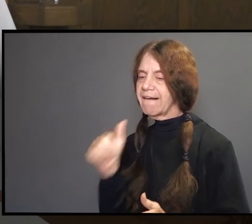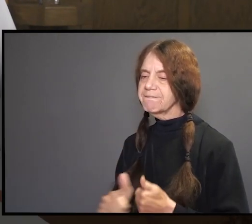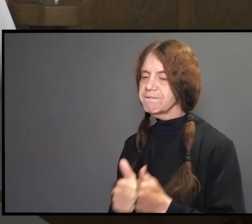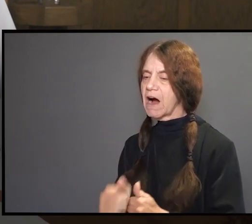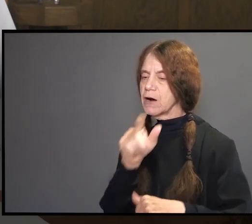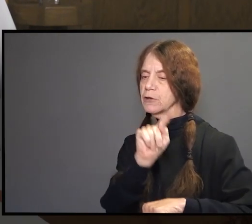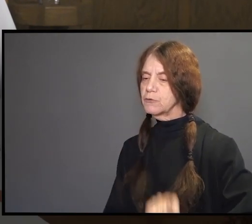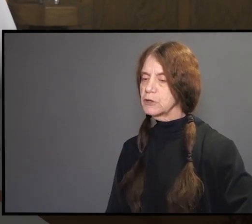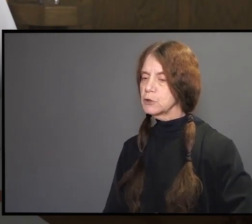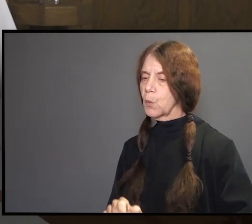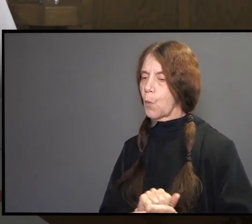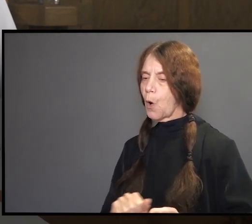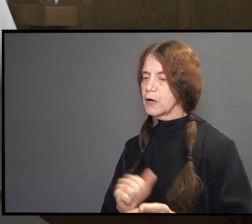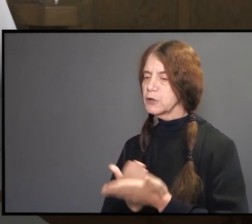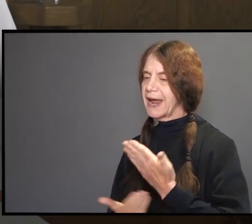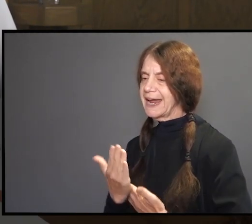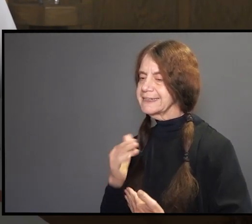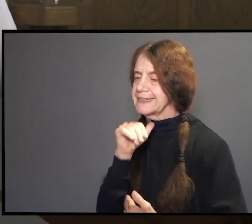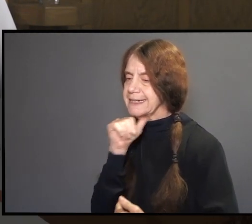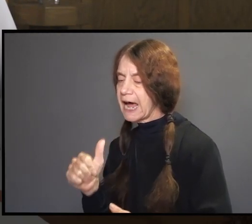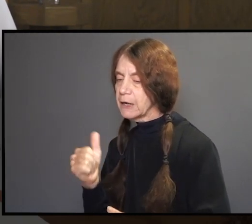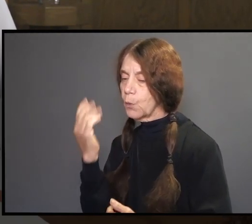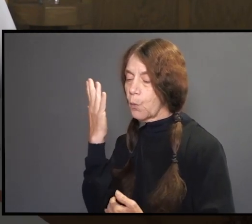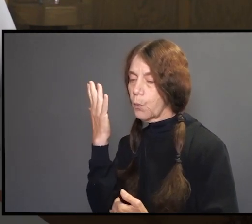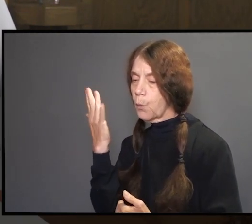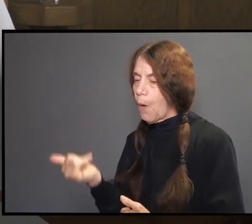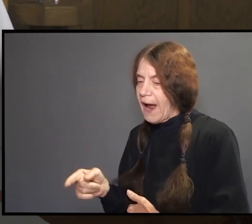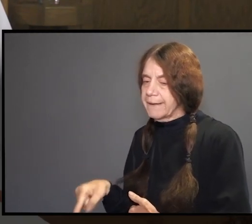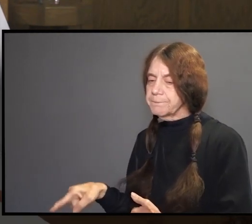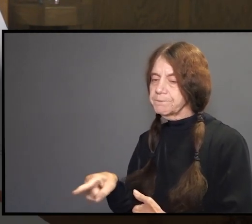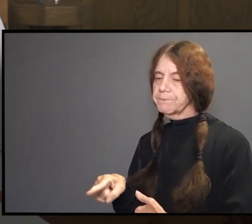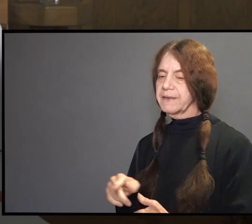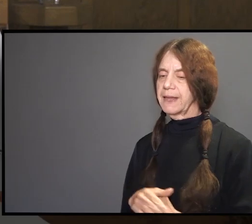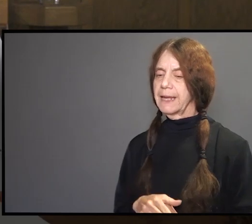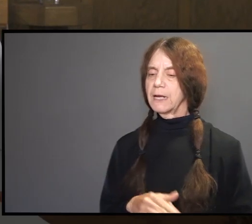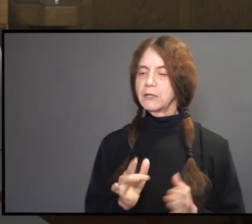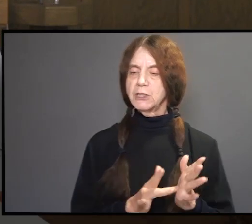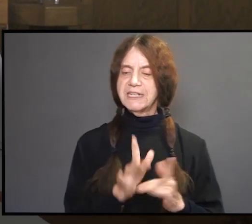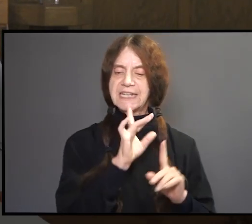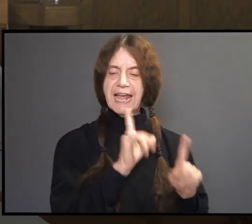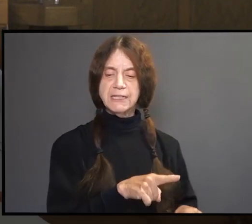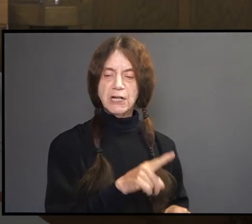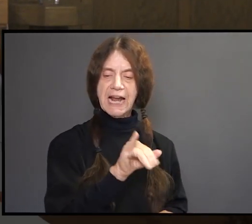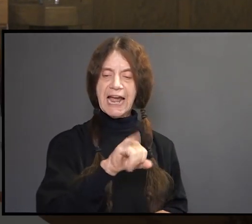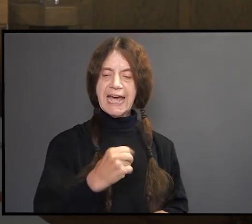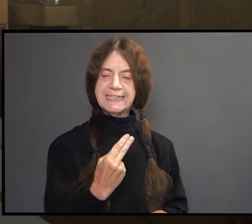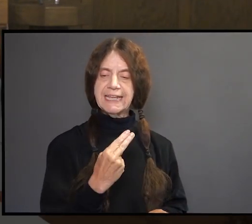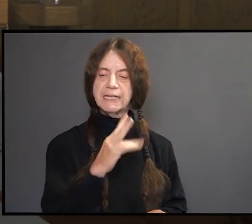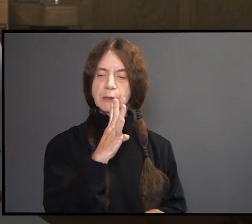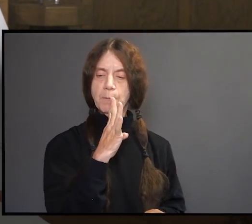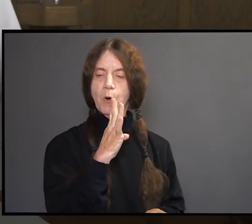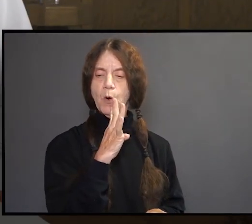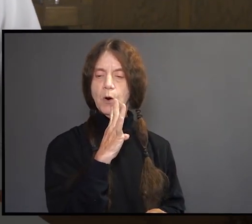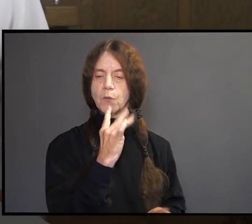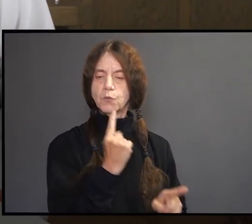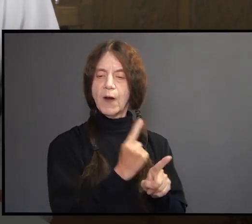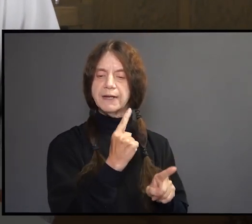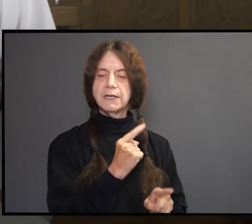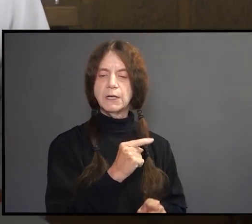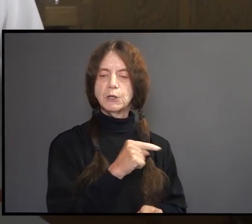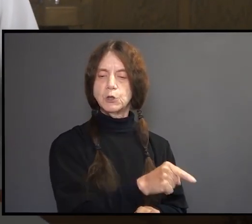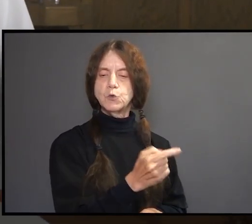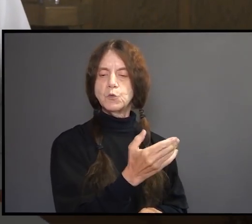the tradition of the elders, but eat with defiled hands?" And he said to them, "Well did Isaiah prophesy of